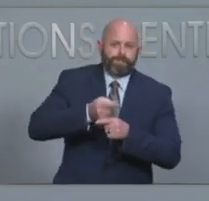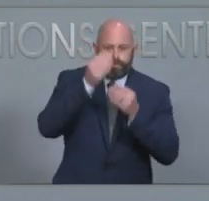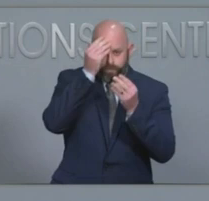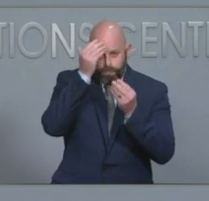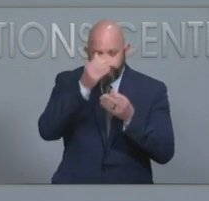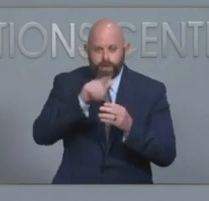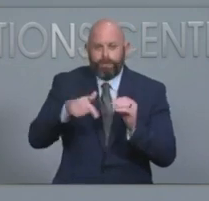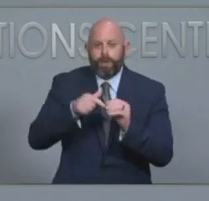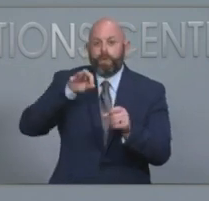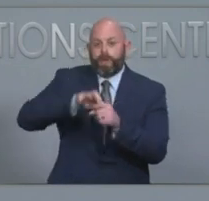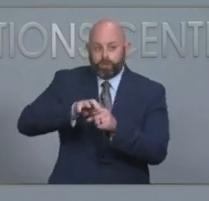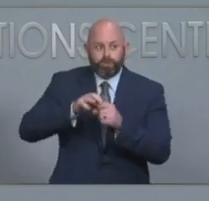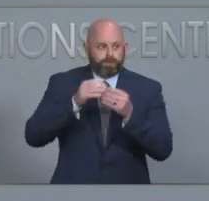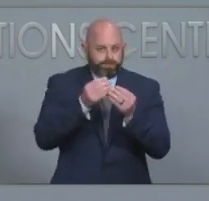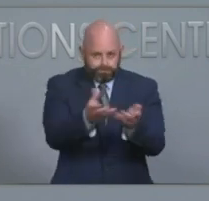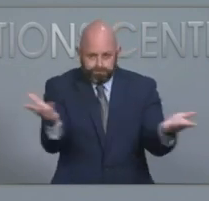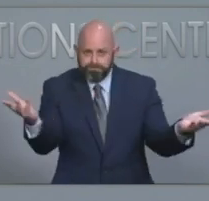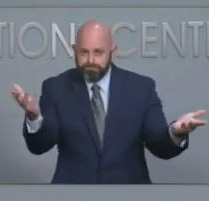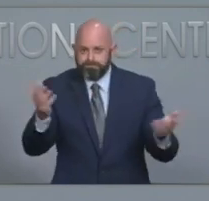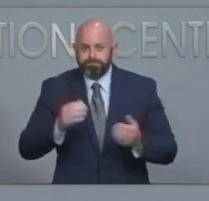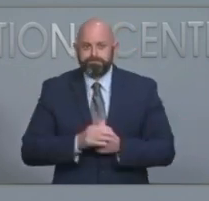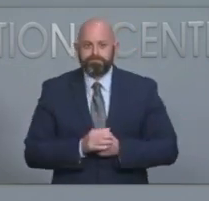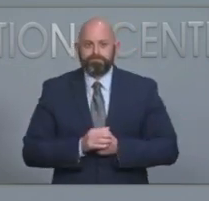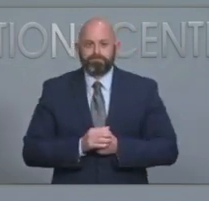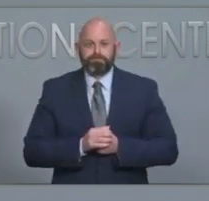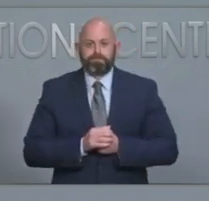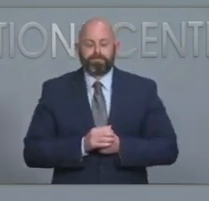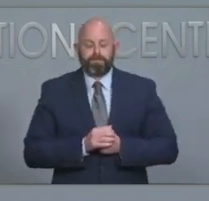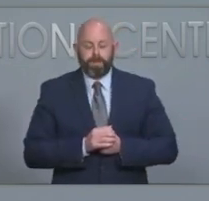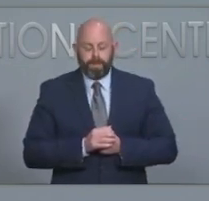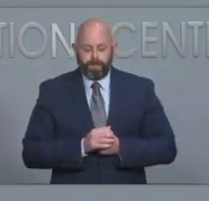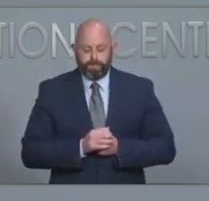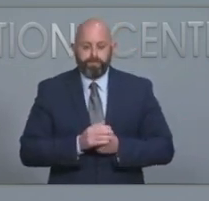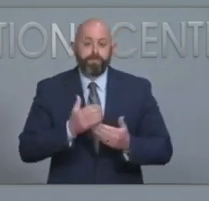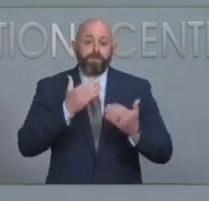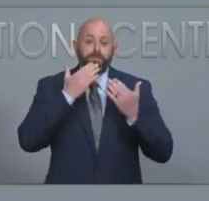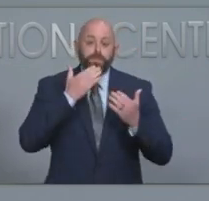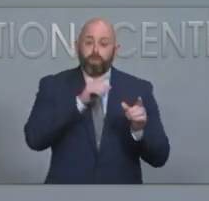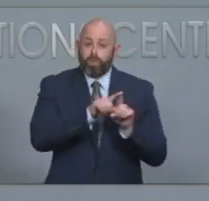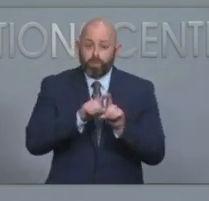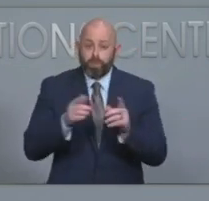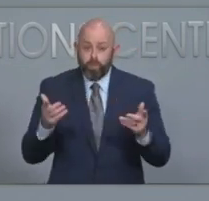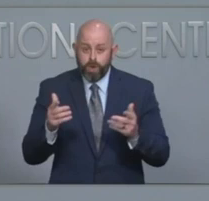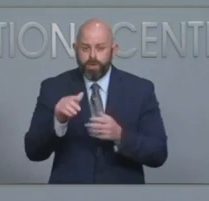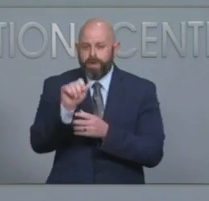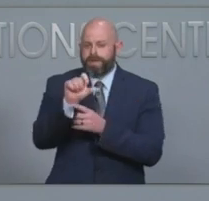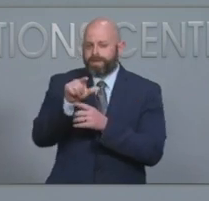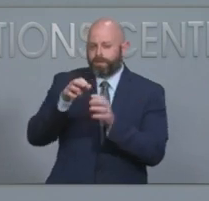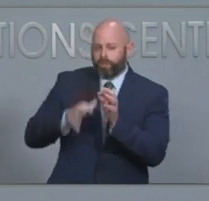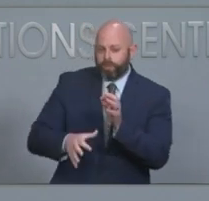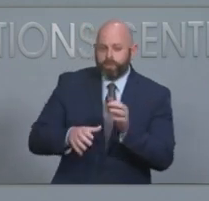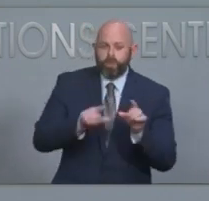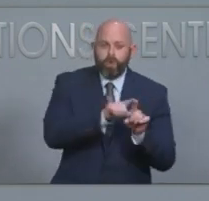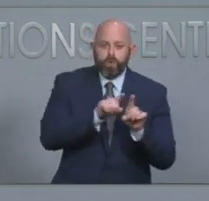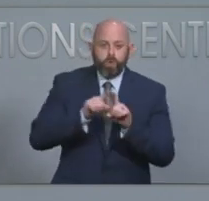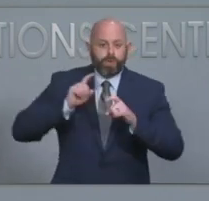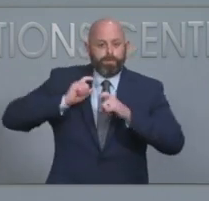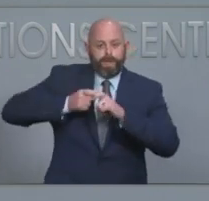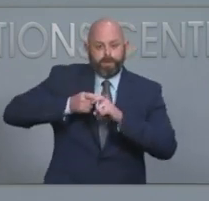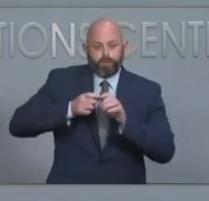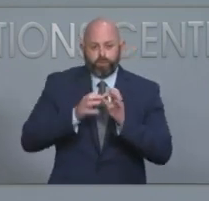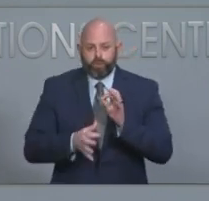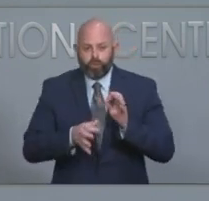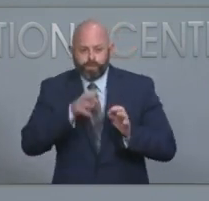elections to the public. Thank you also to our American Sign Language and Spanish language